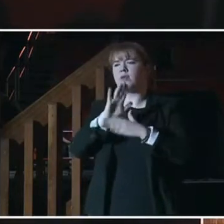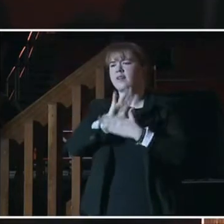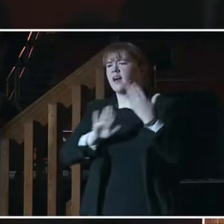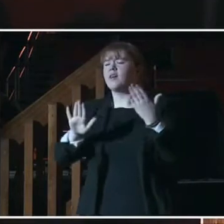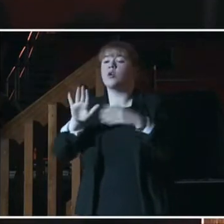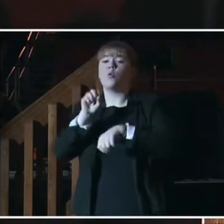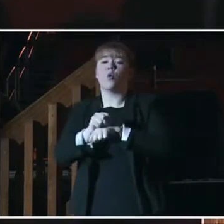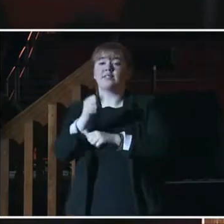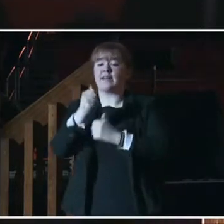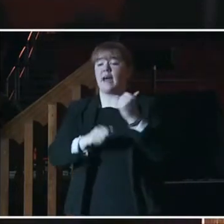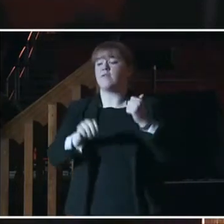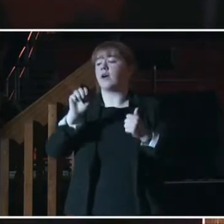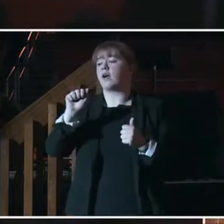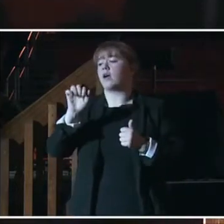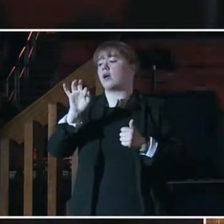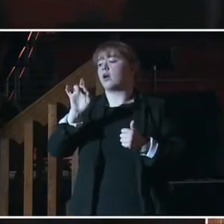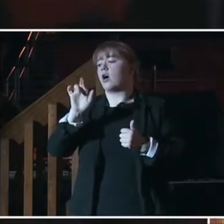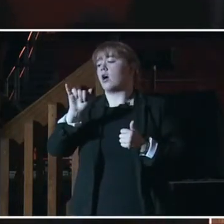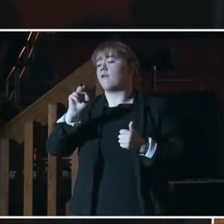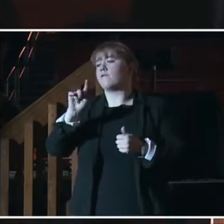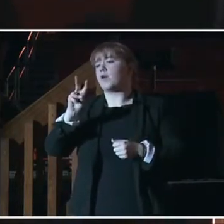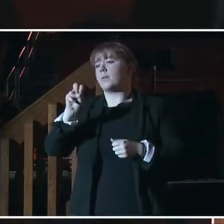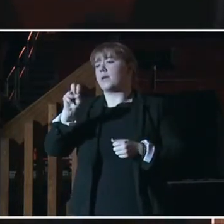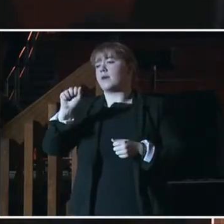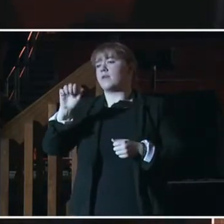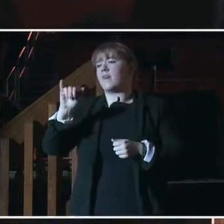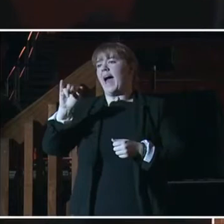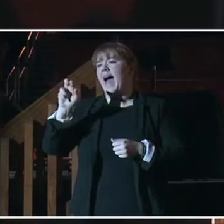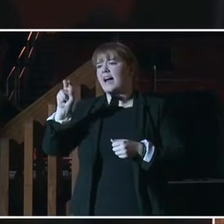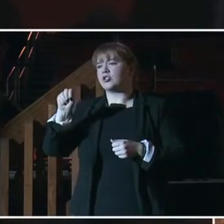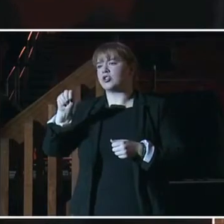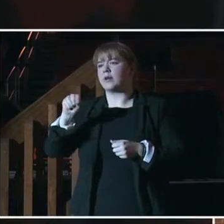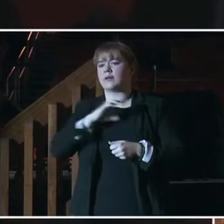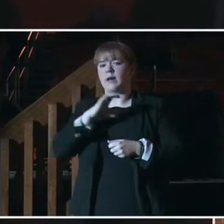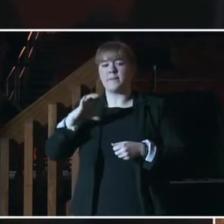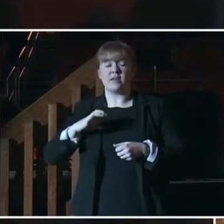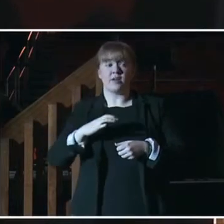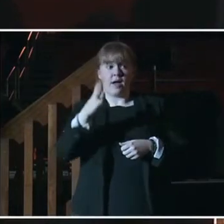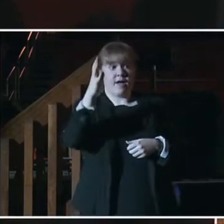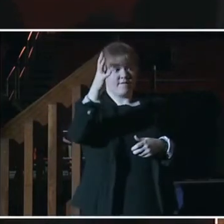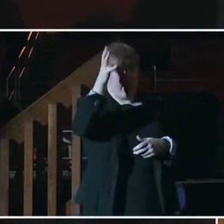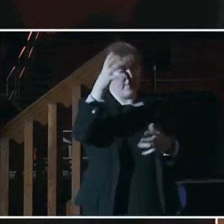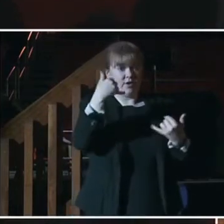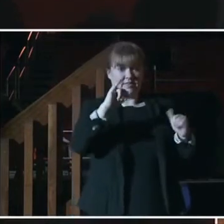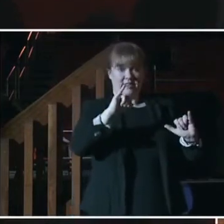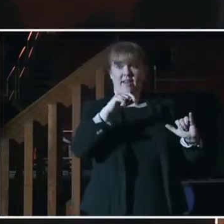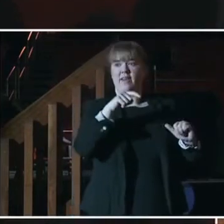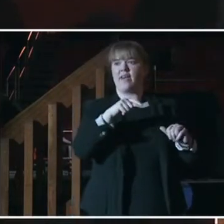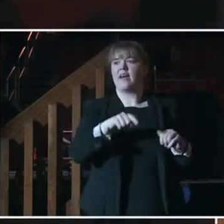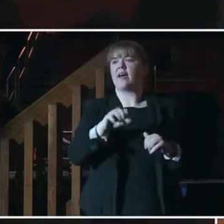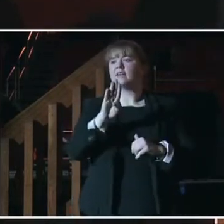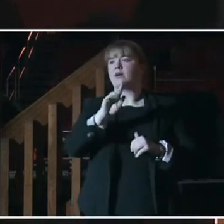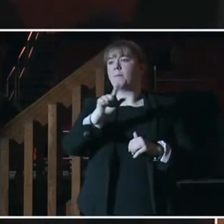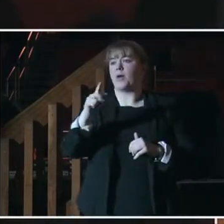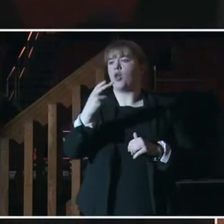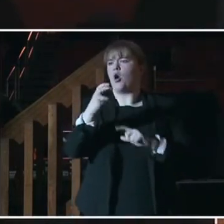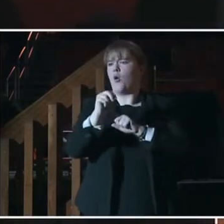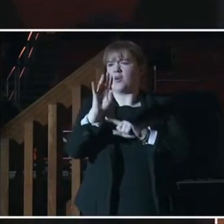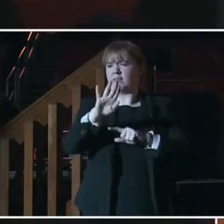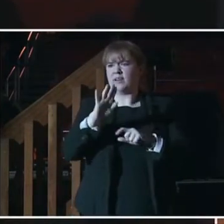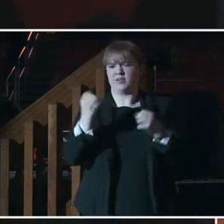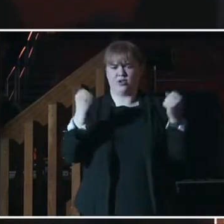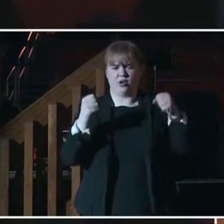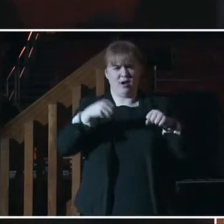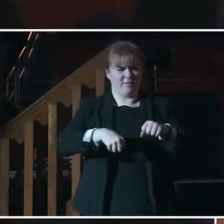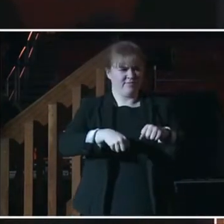action commission you could think of. And my father, to this day, still carries a bullhorn in his trunk. I don't know why.